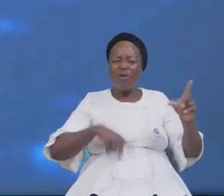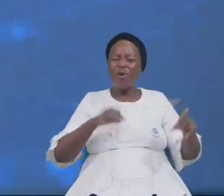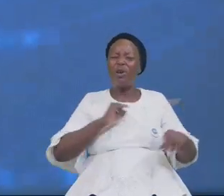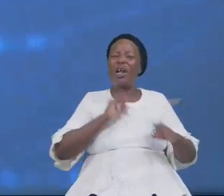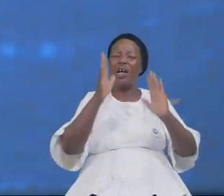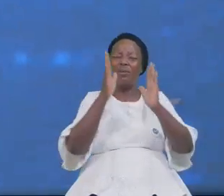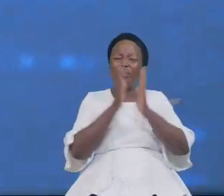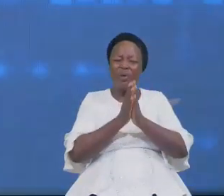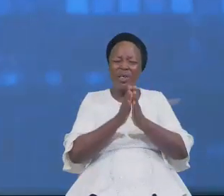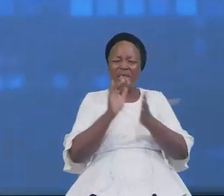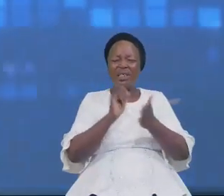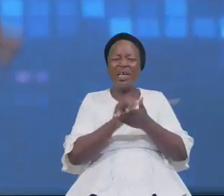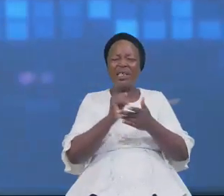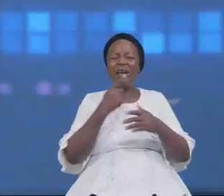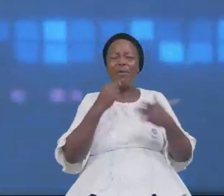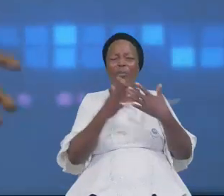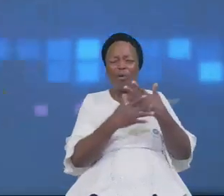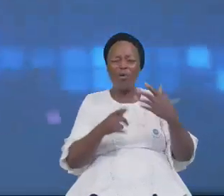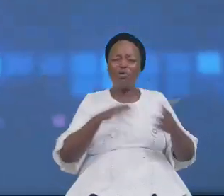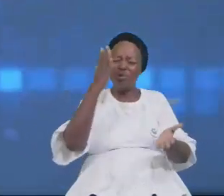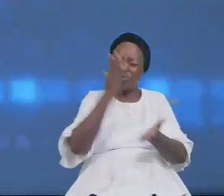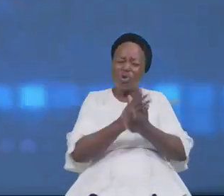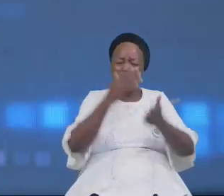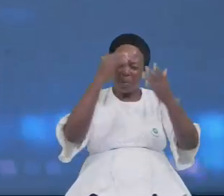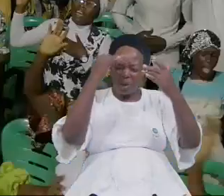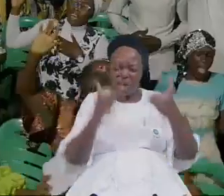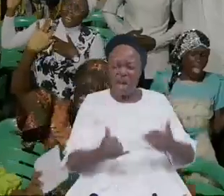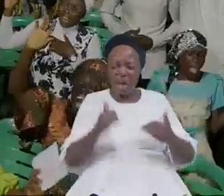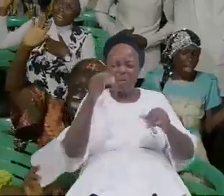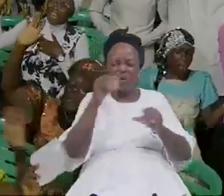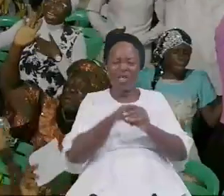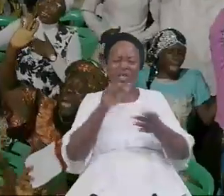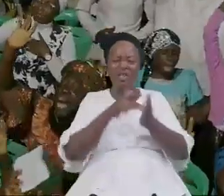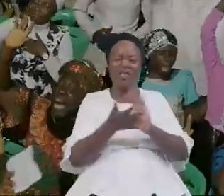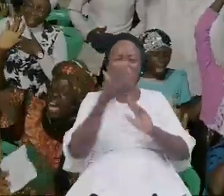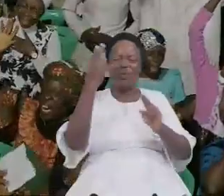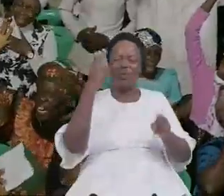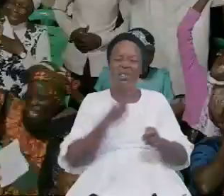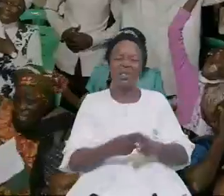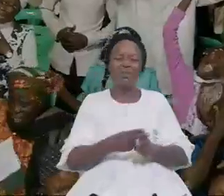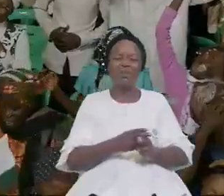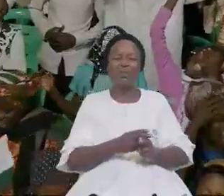stops right now in Jesus' name.